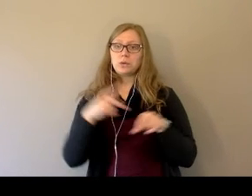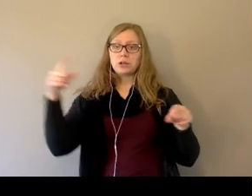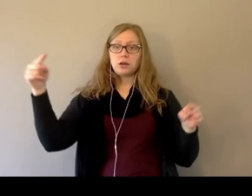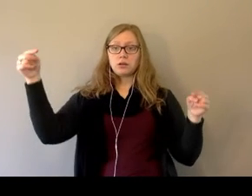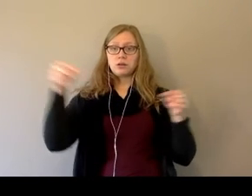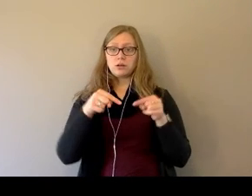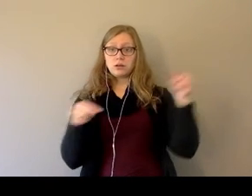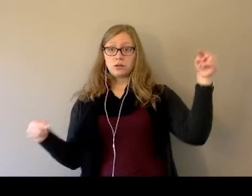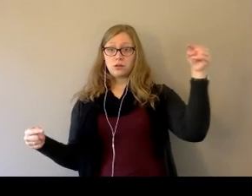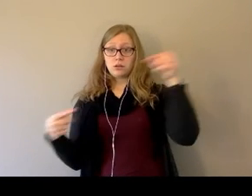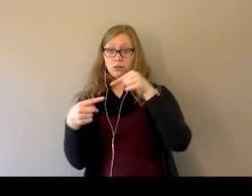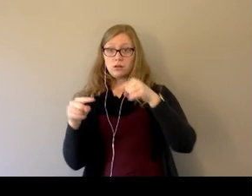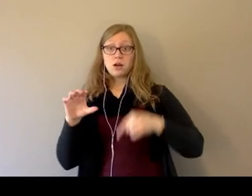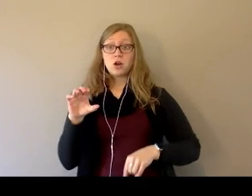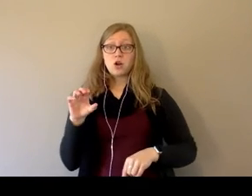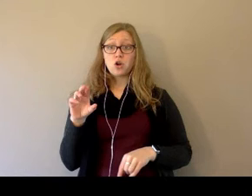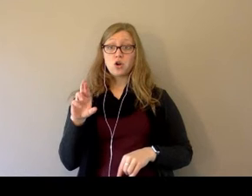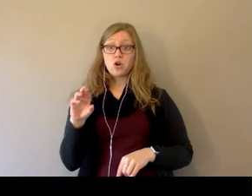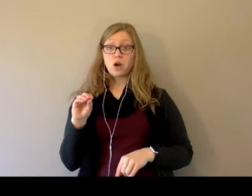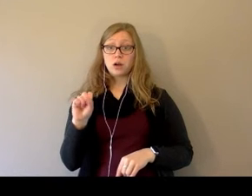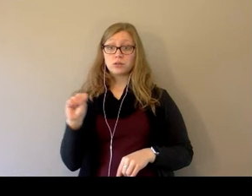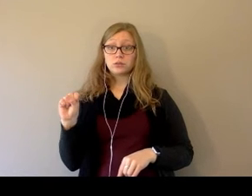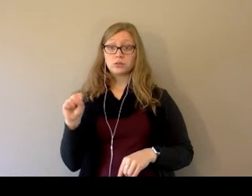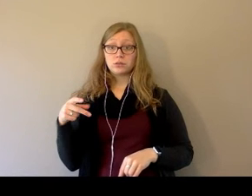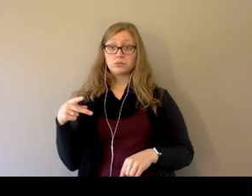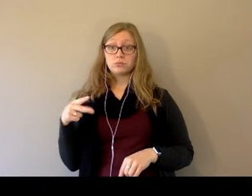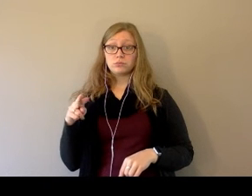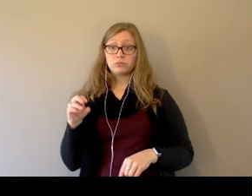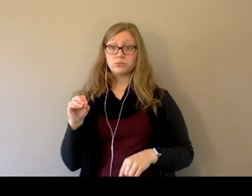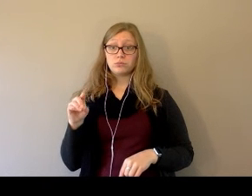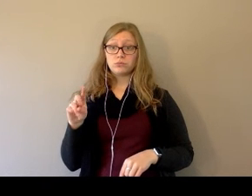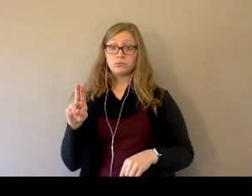minus 4 times z minus 4.